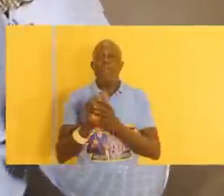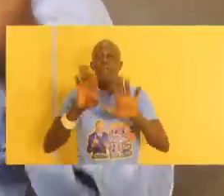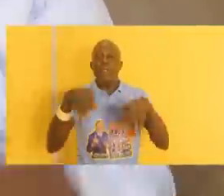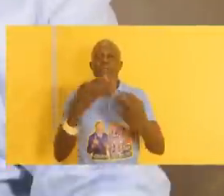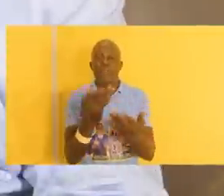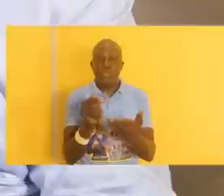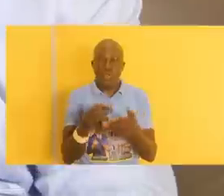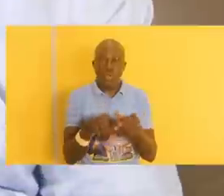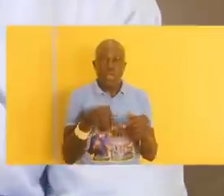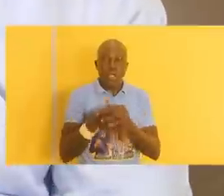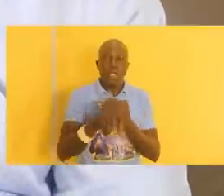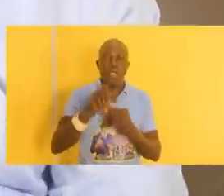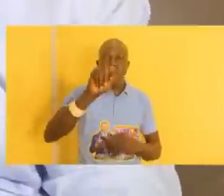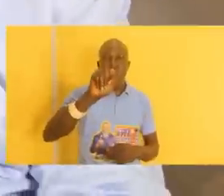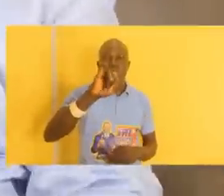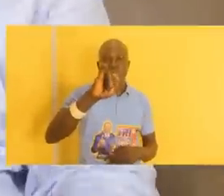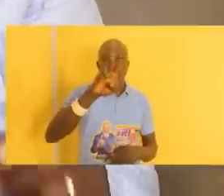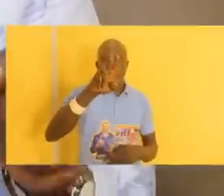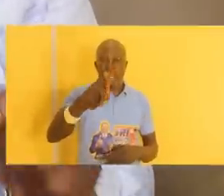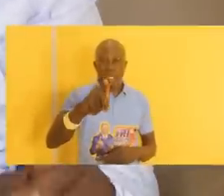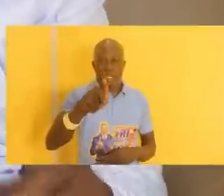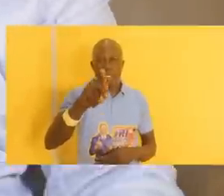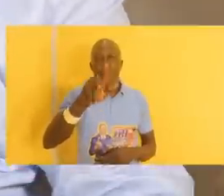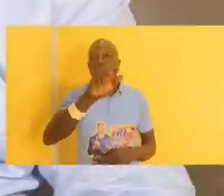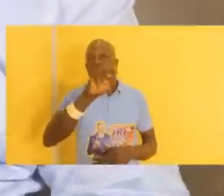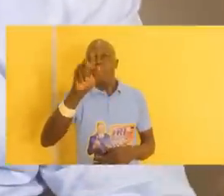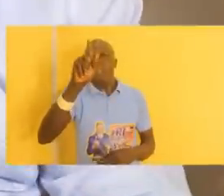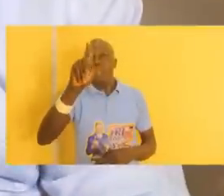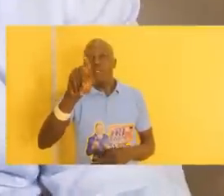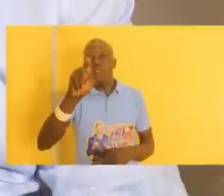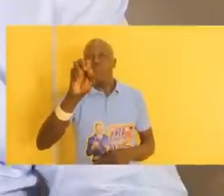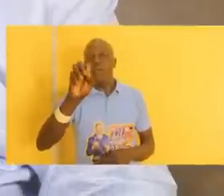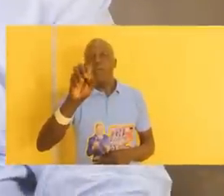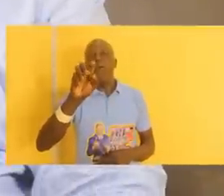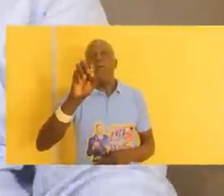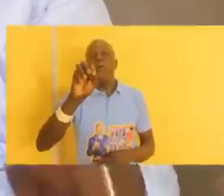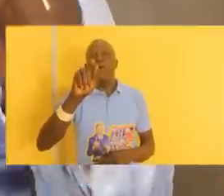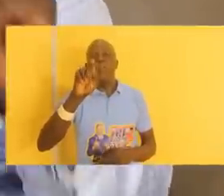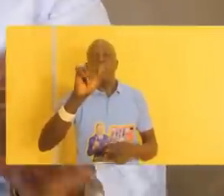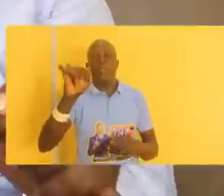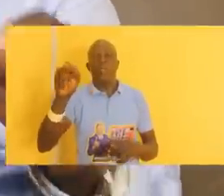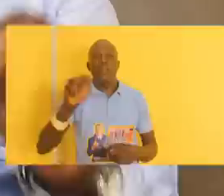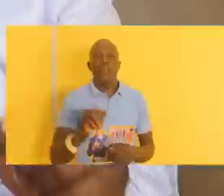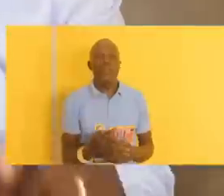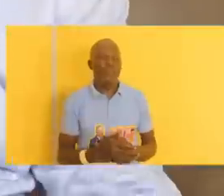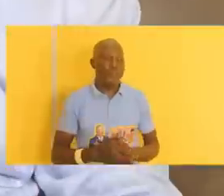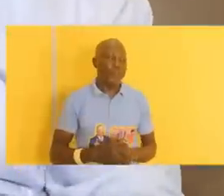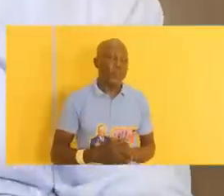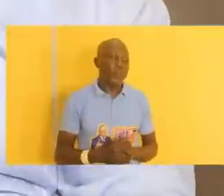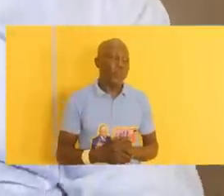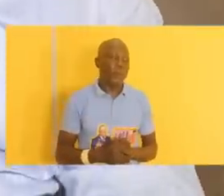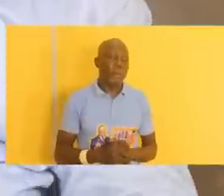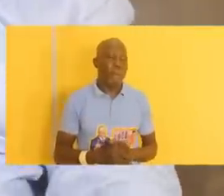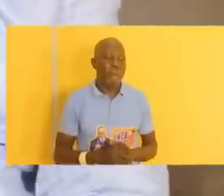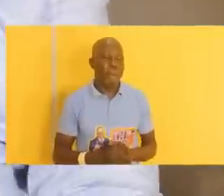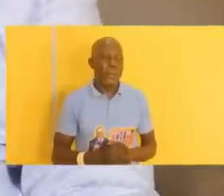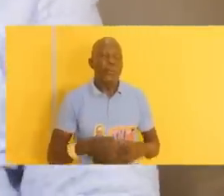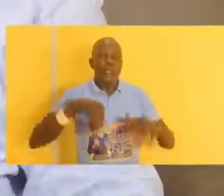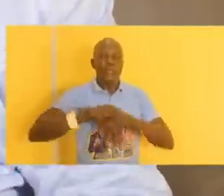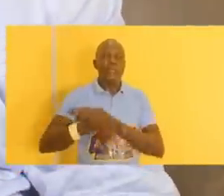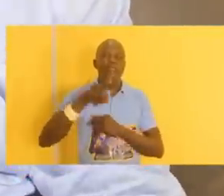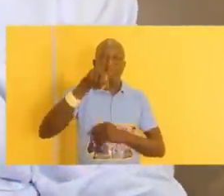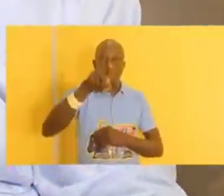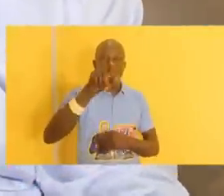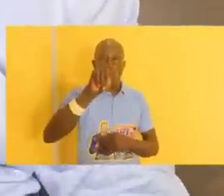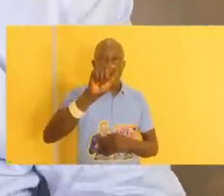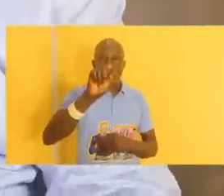Let me preview. Lori TikTok. On TikTok. Babasebioba 1. Babasebioba 1. Babasebioba 1. Babasebioba 1. Lori YouTube.